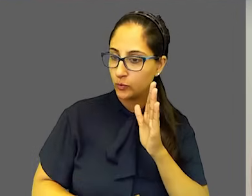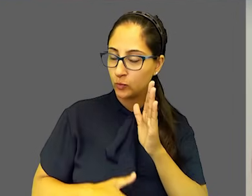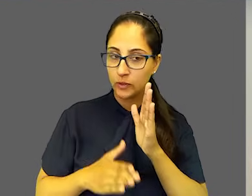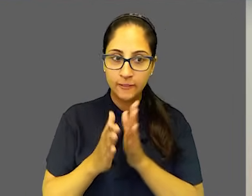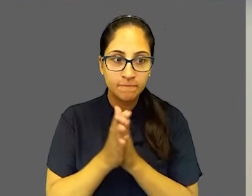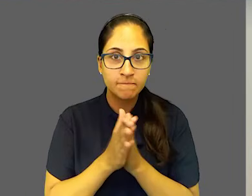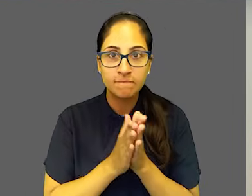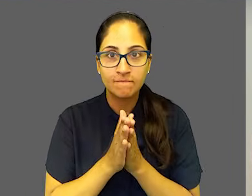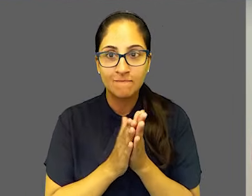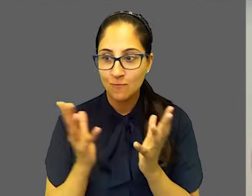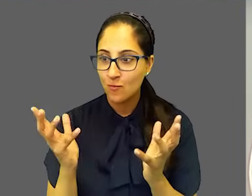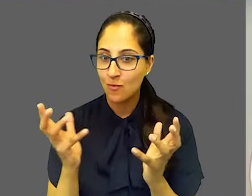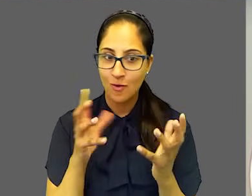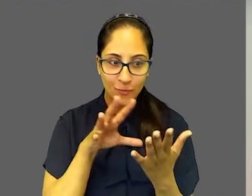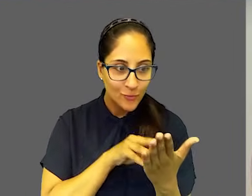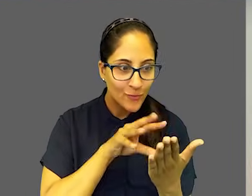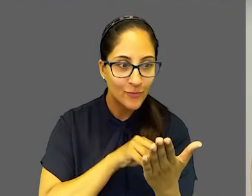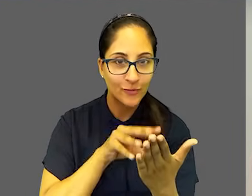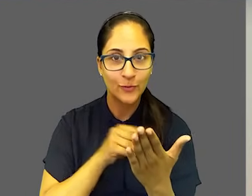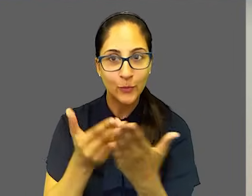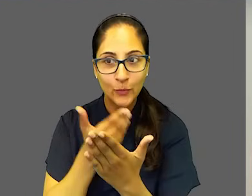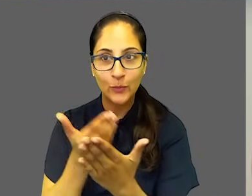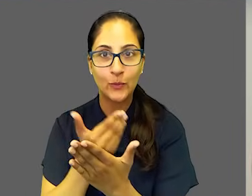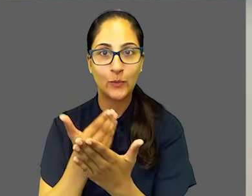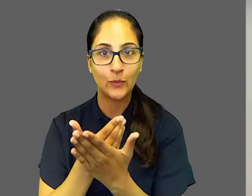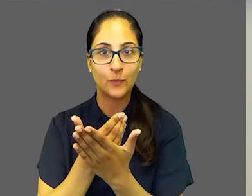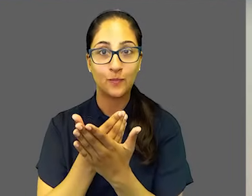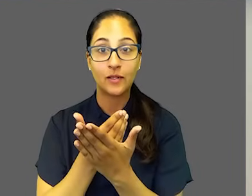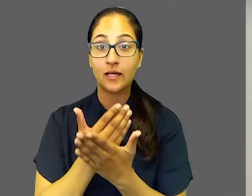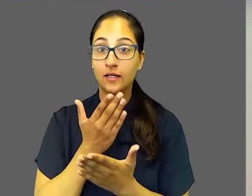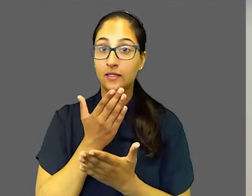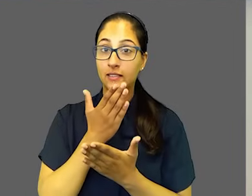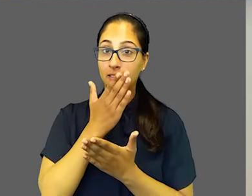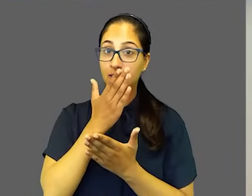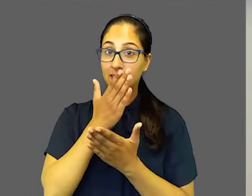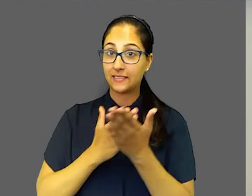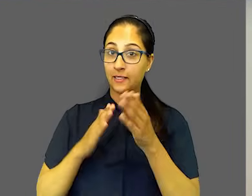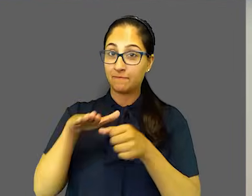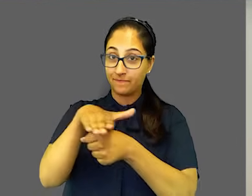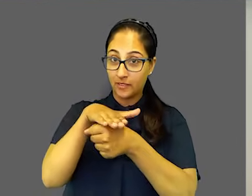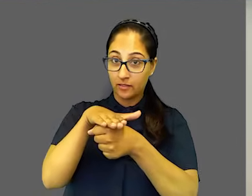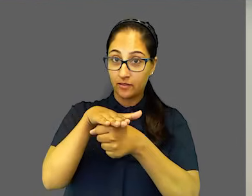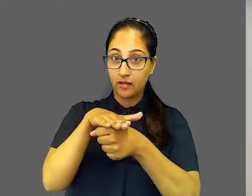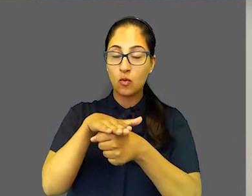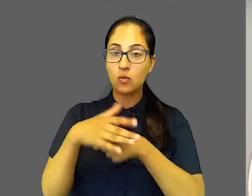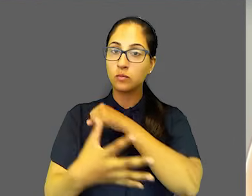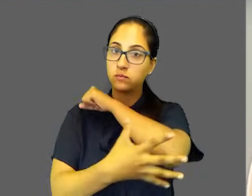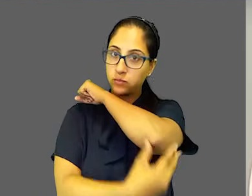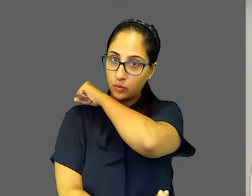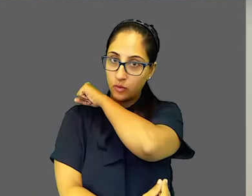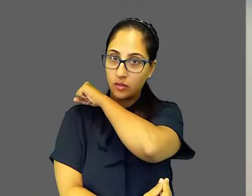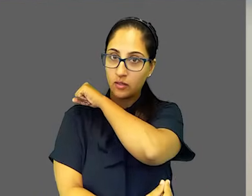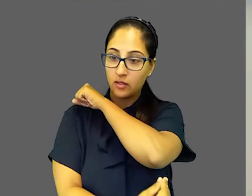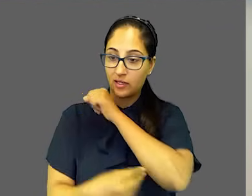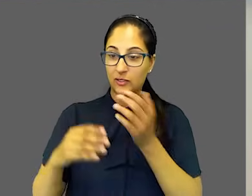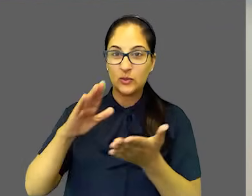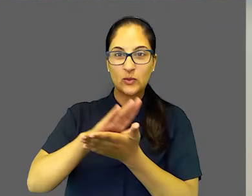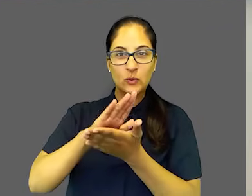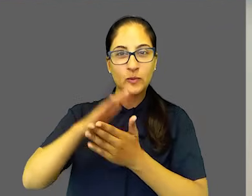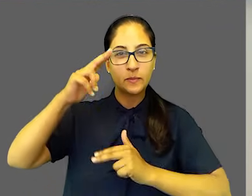for knowledge and willing to come to these classrooms where there may be no light, no heat, or no cold in various